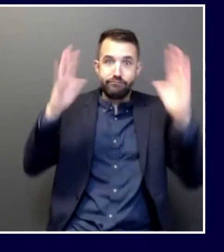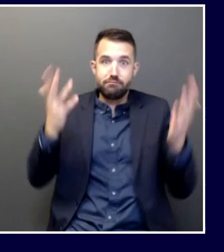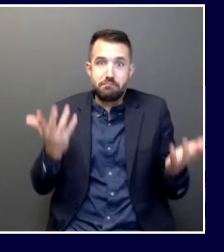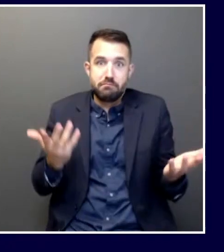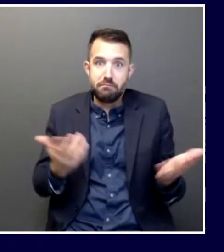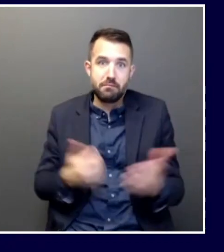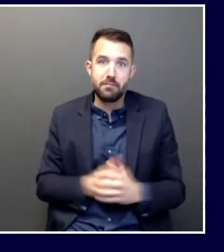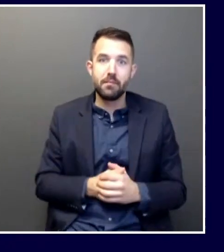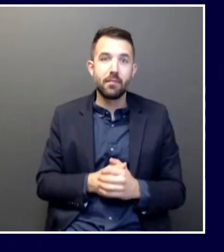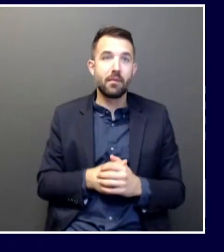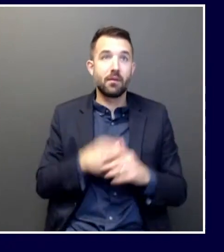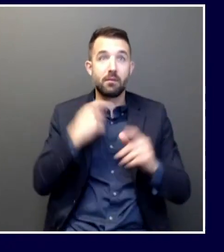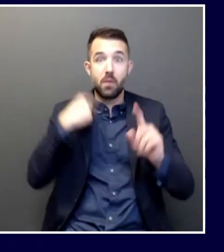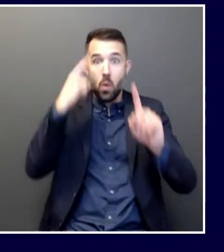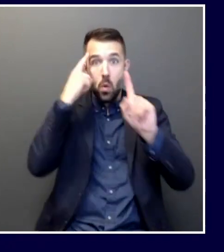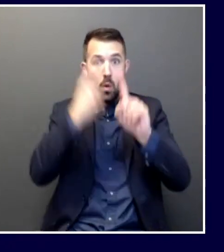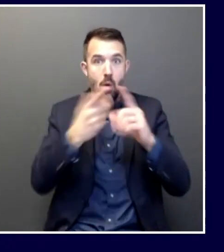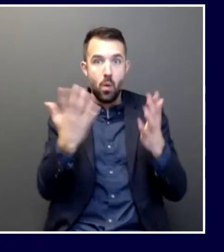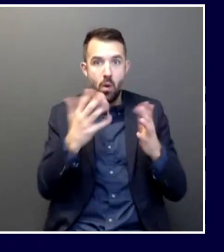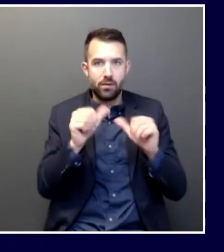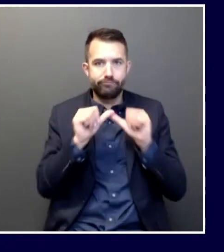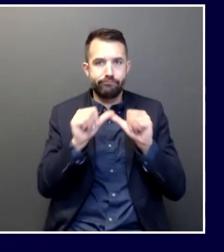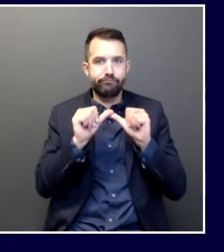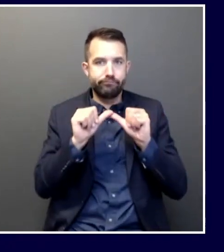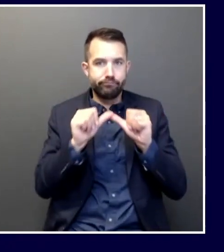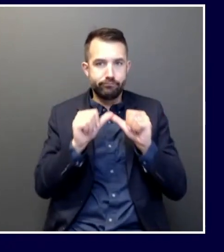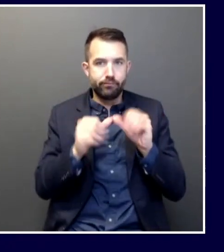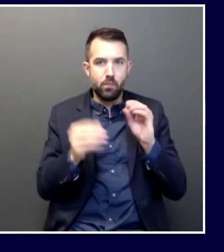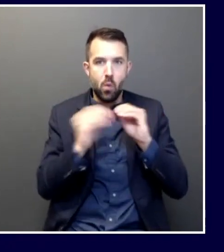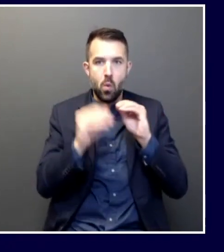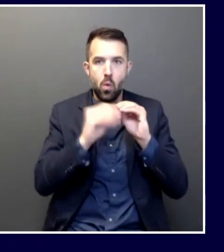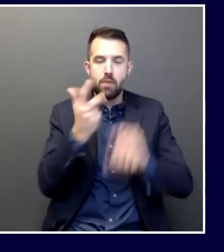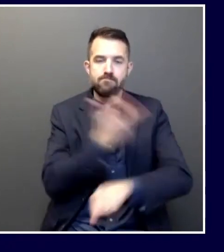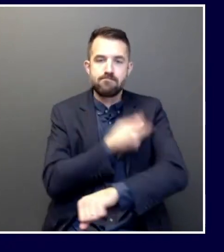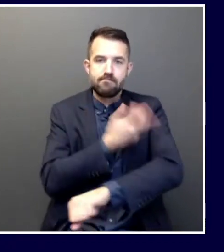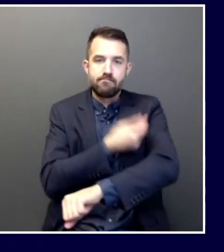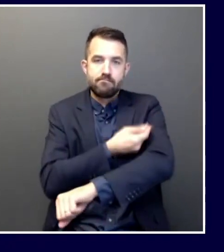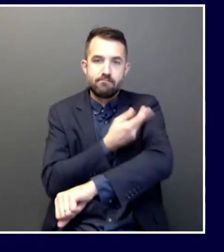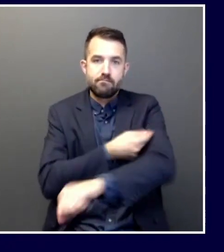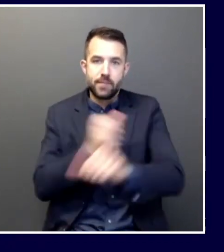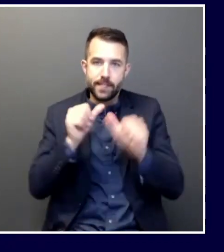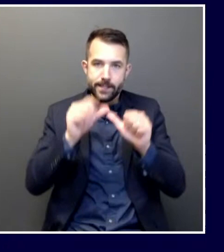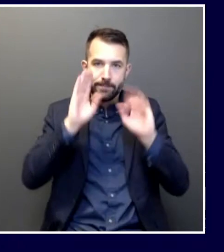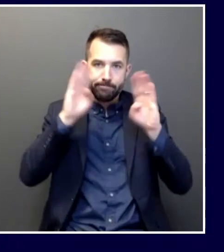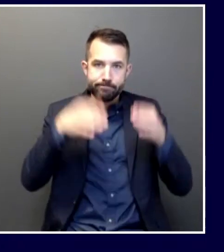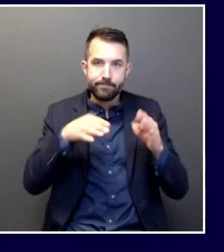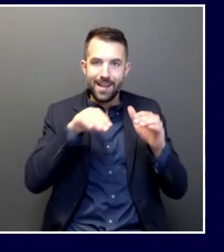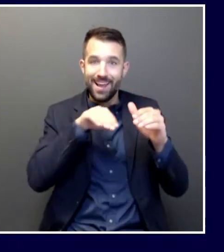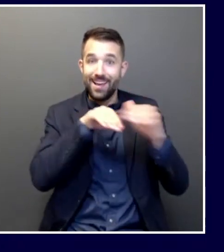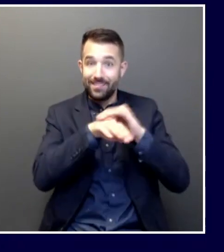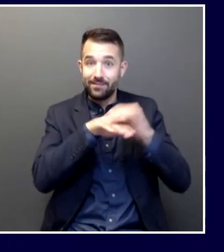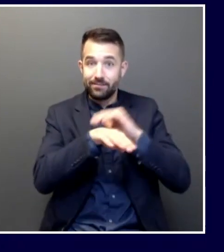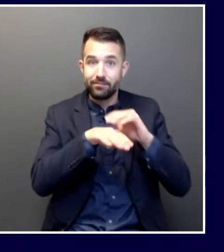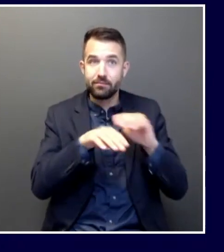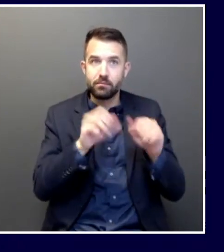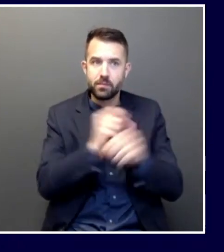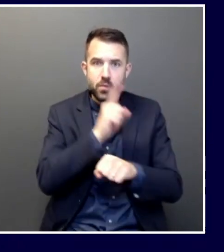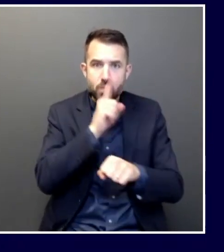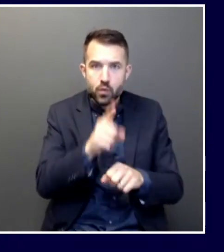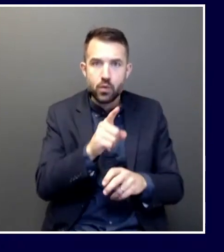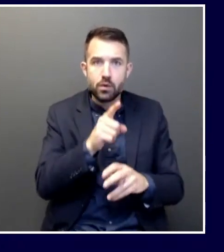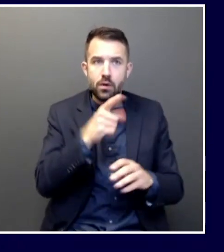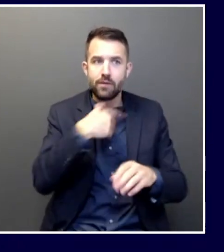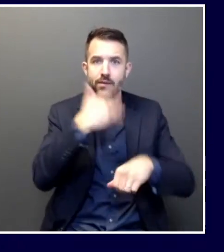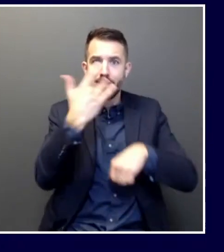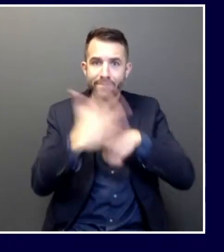sustain it. Particularly there, Patrick, we're focusing on access. We're making sure that places in rural counties where folks